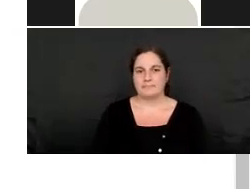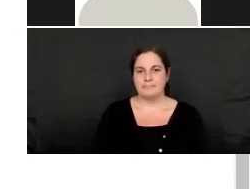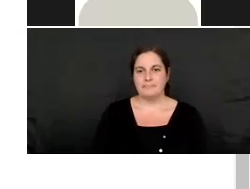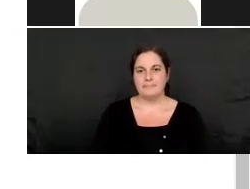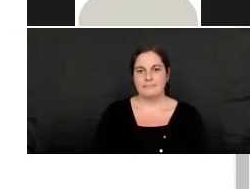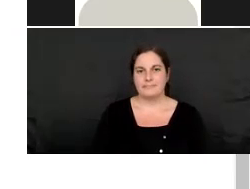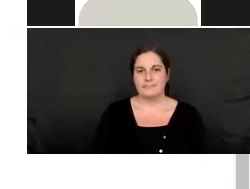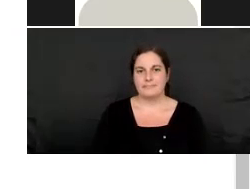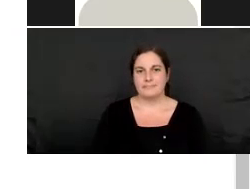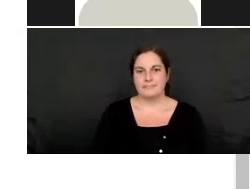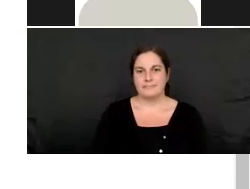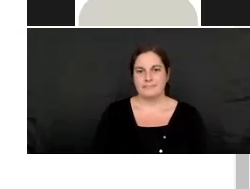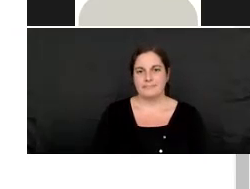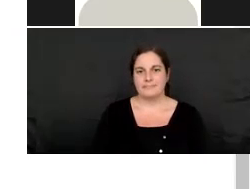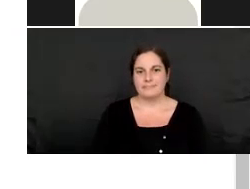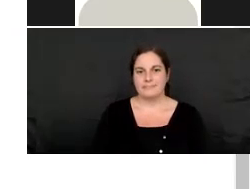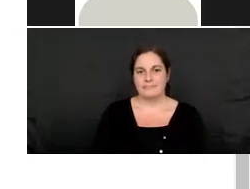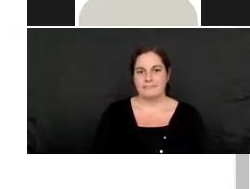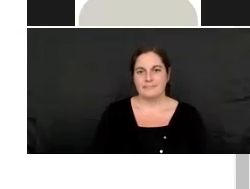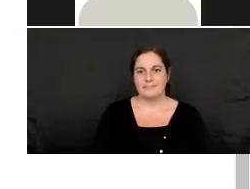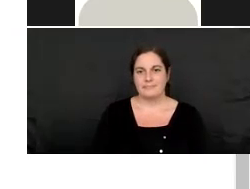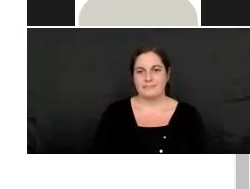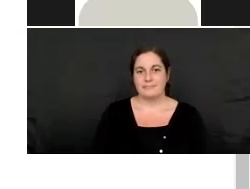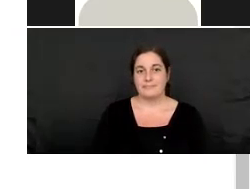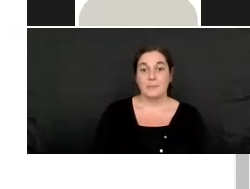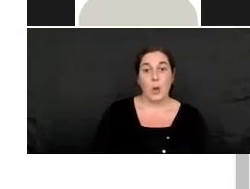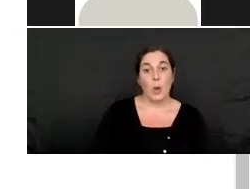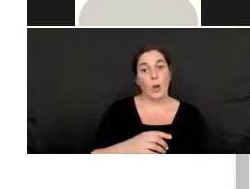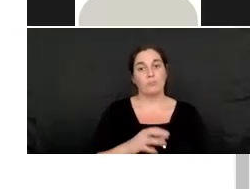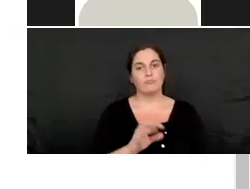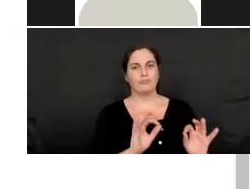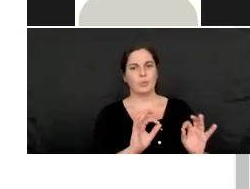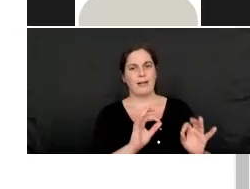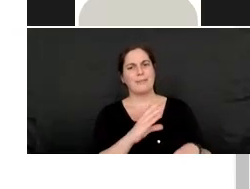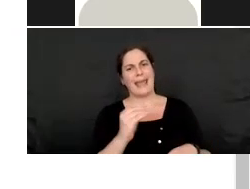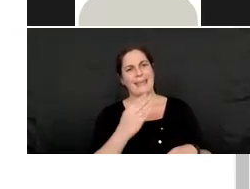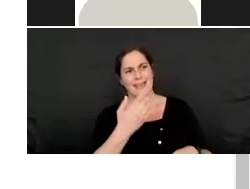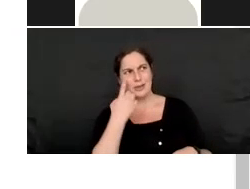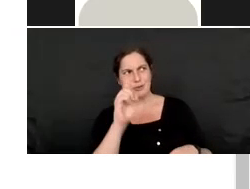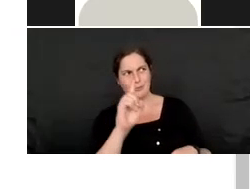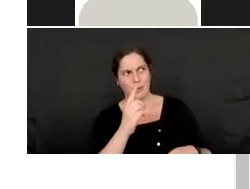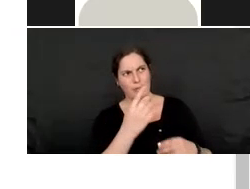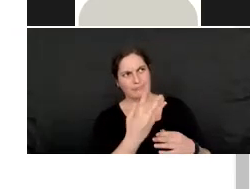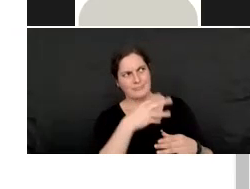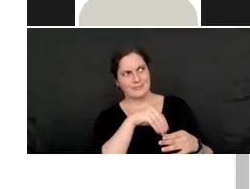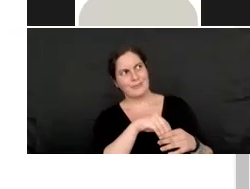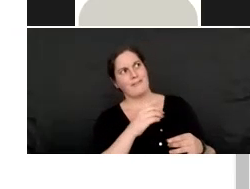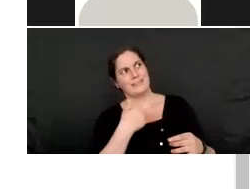All And right. thank you for having us as part of your team Uh, for this. no worries.